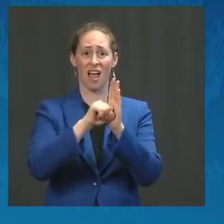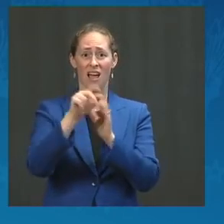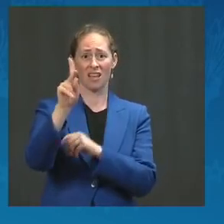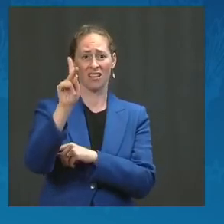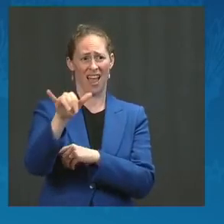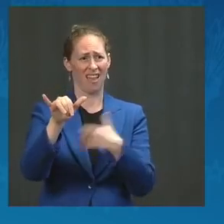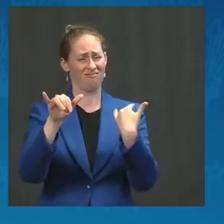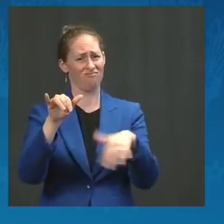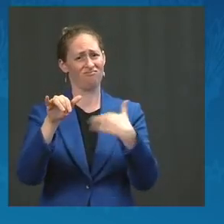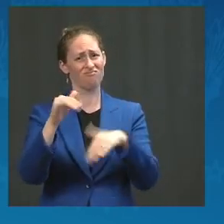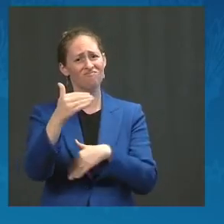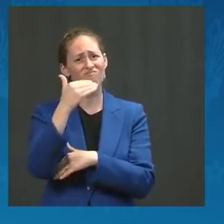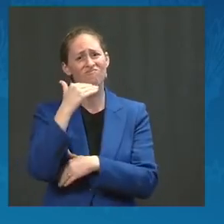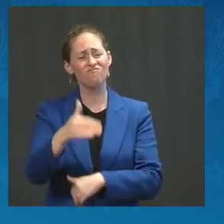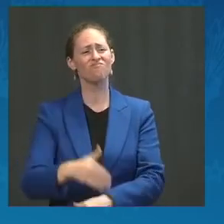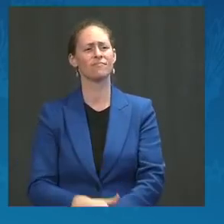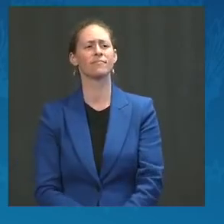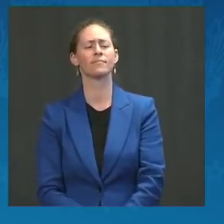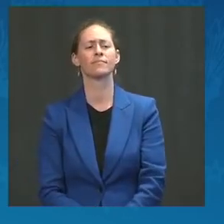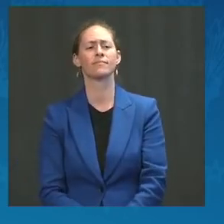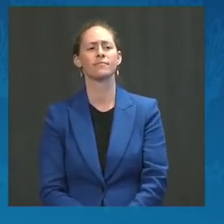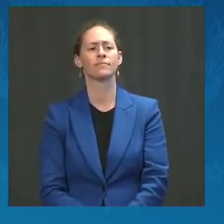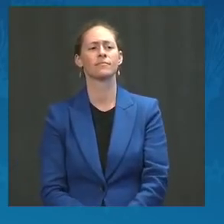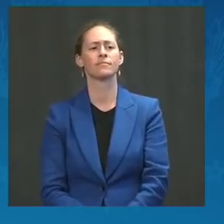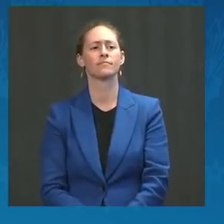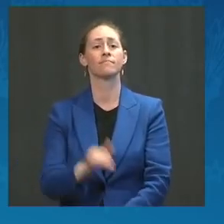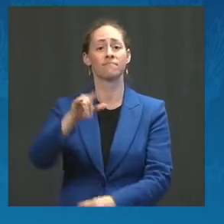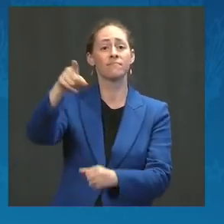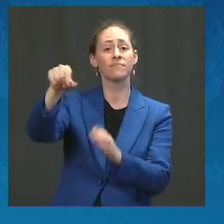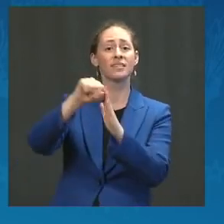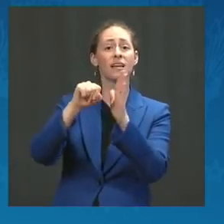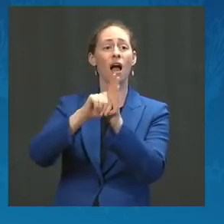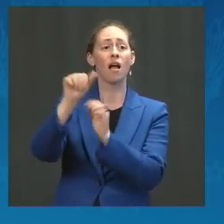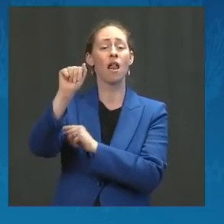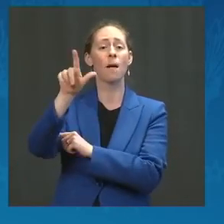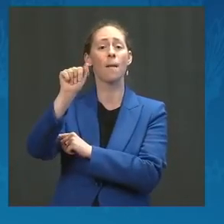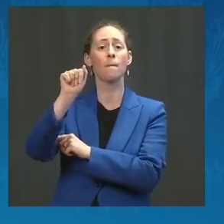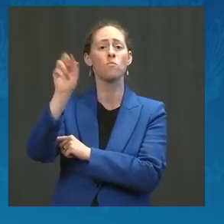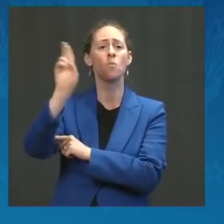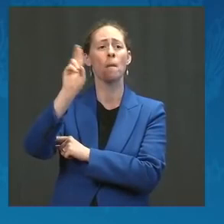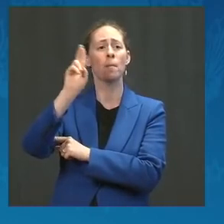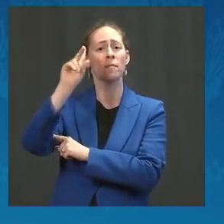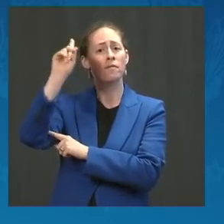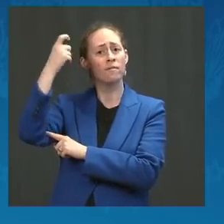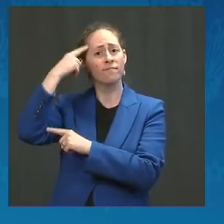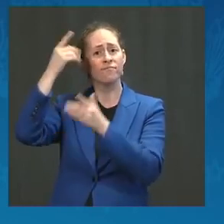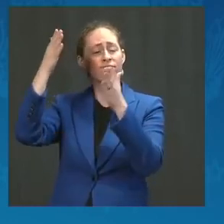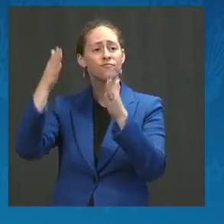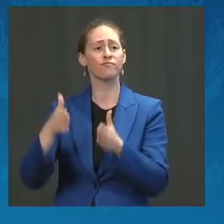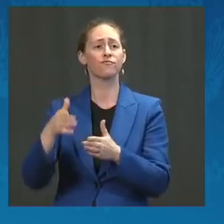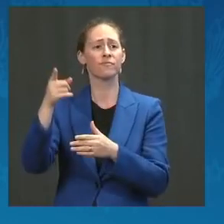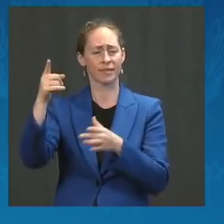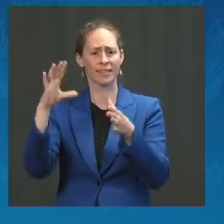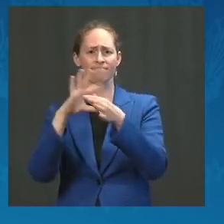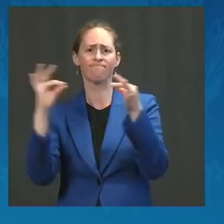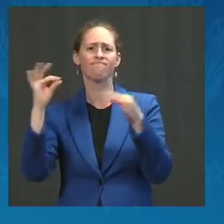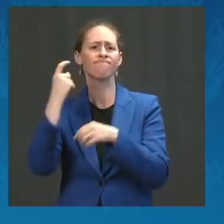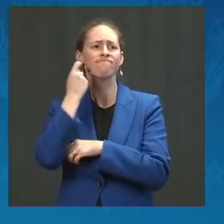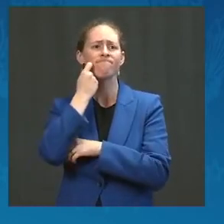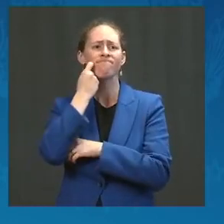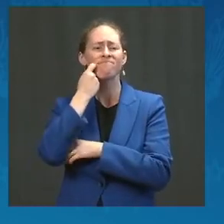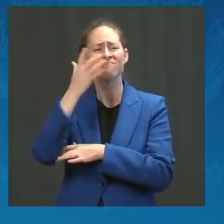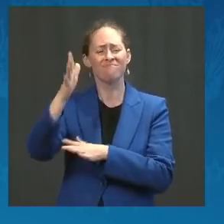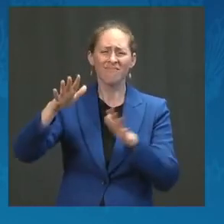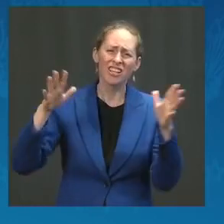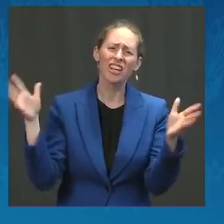Alabama Republican Governor Kay Ivey recently spoke out to encourage vaccination, and even the commentators on